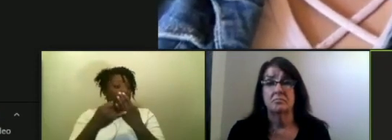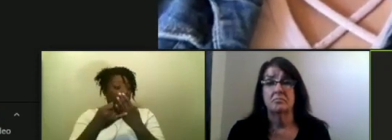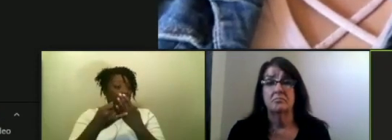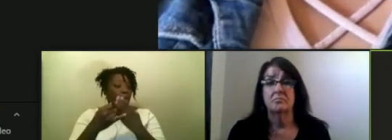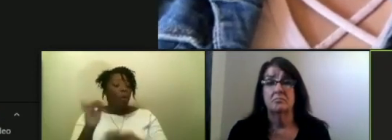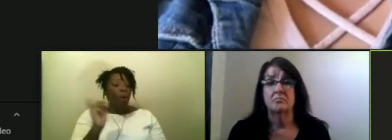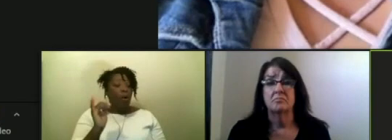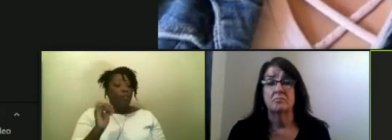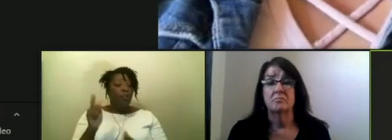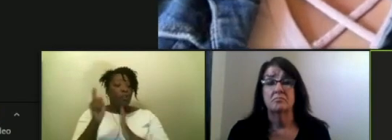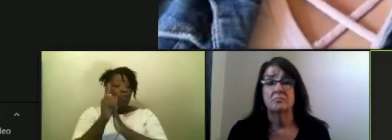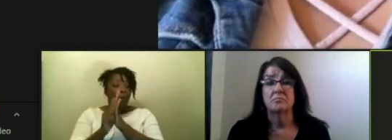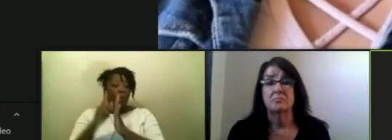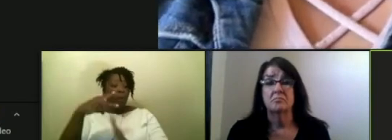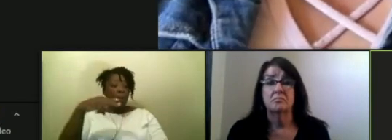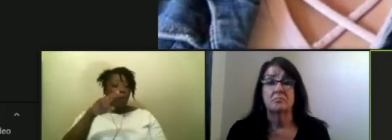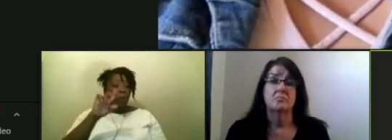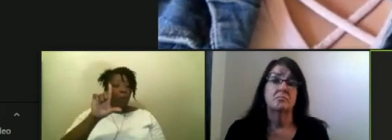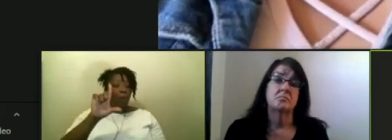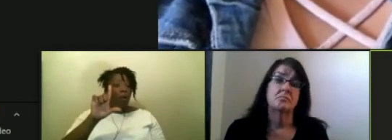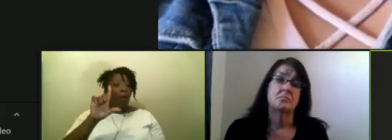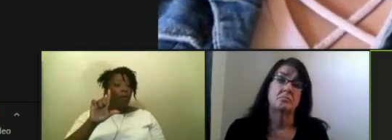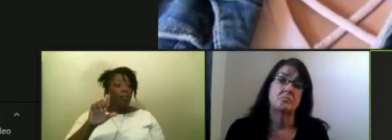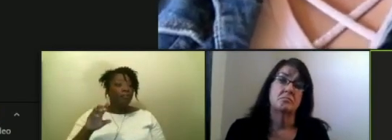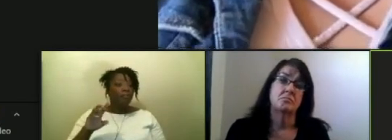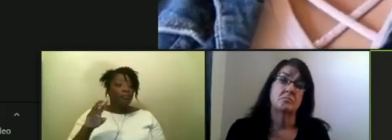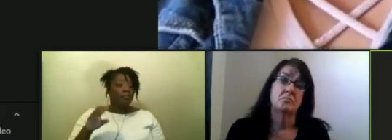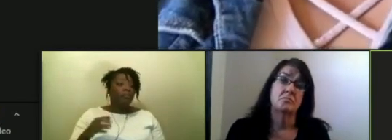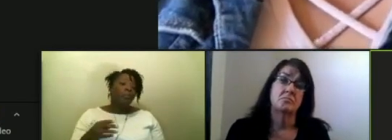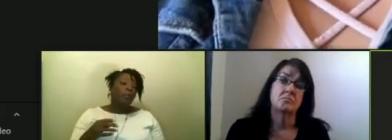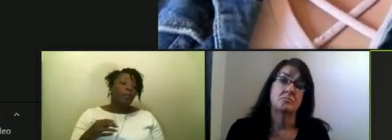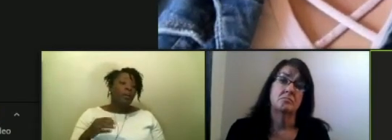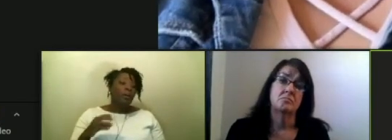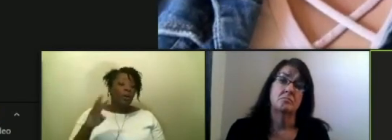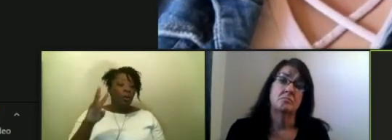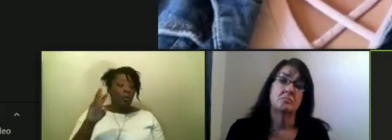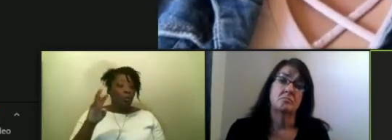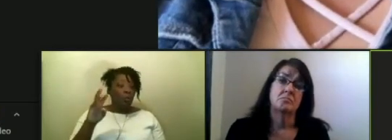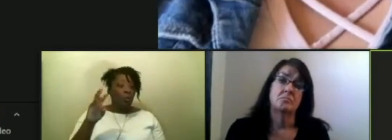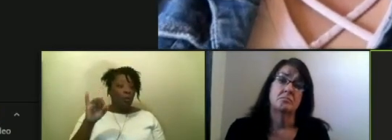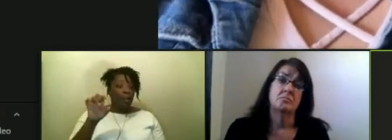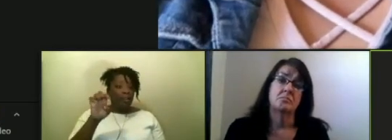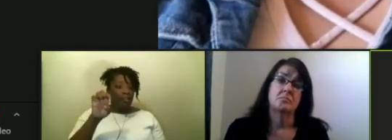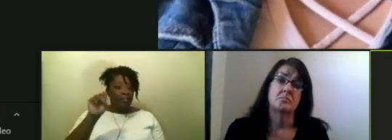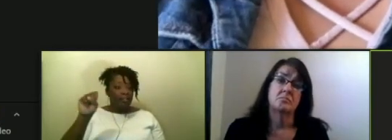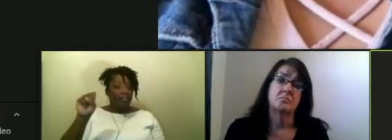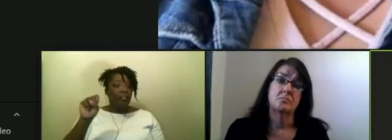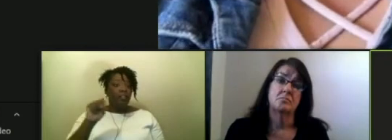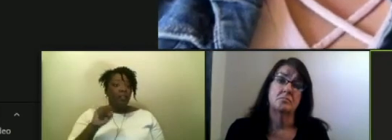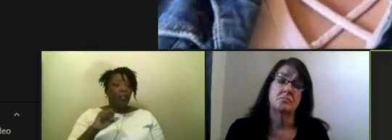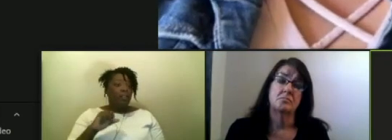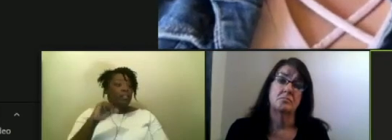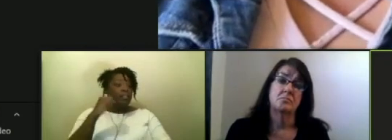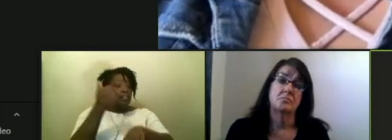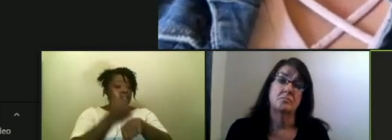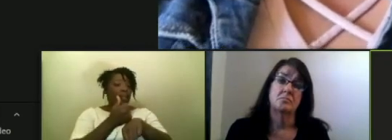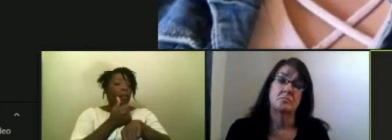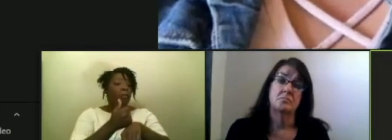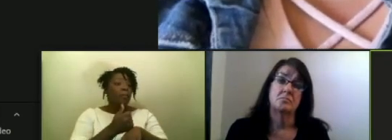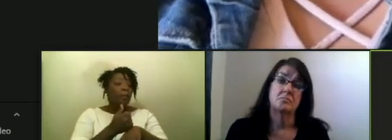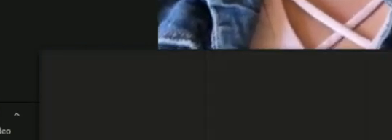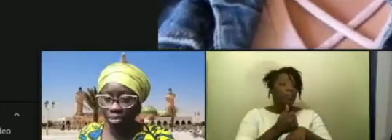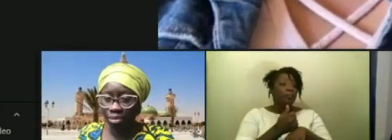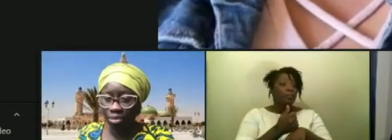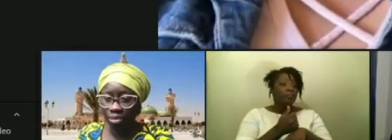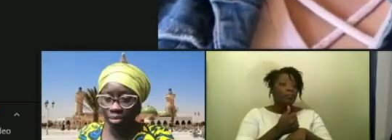firm of Paul Weiss, have filed a class action lawsuit against ICE and federal court on behalf